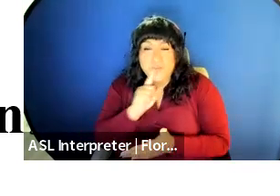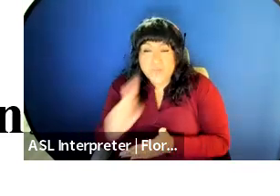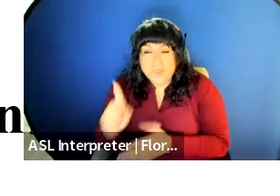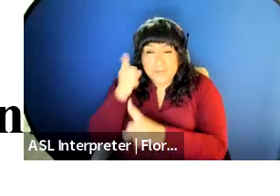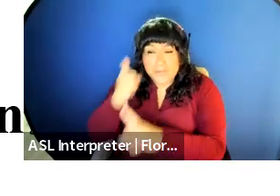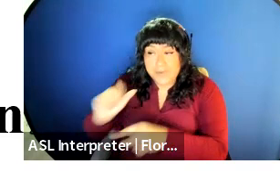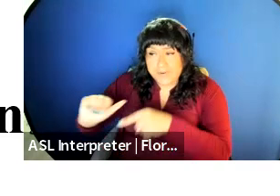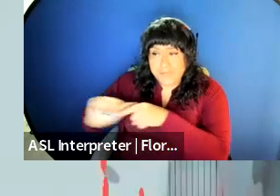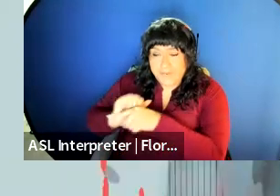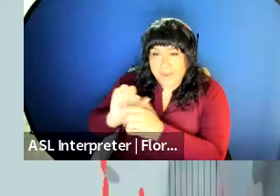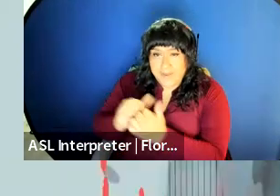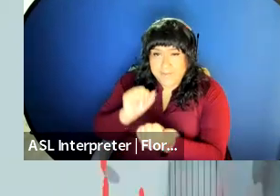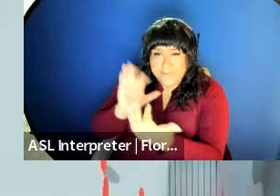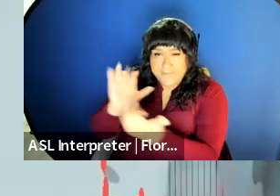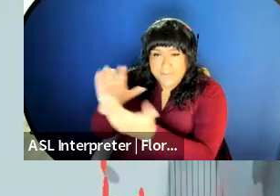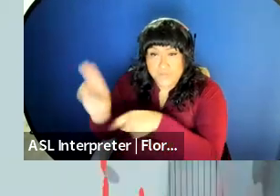cases anyway.